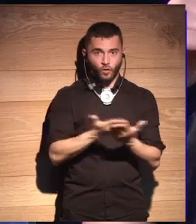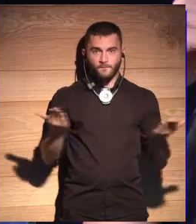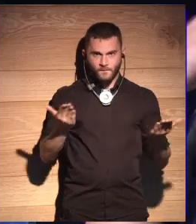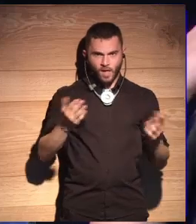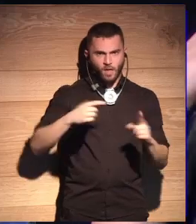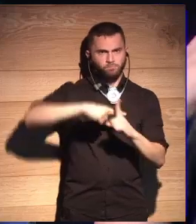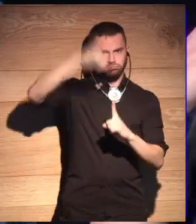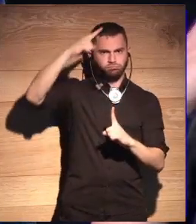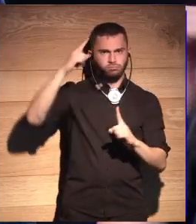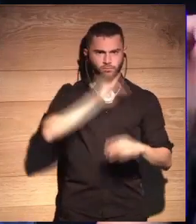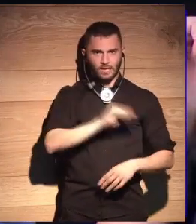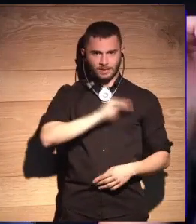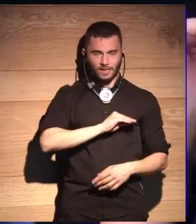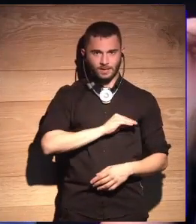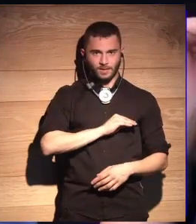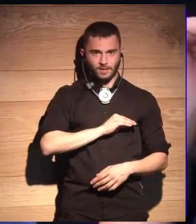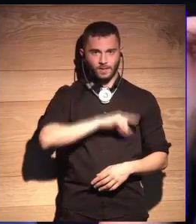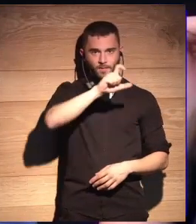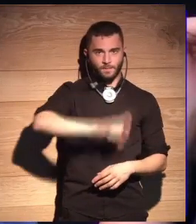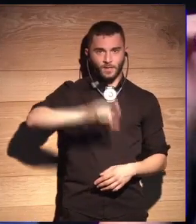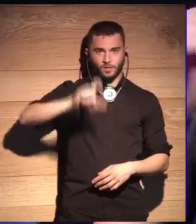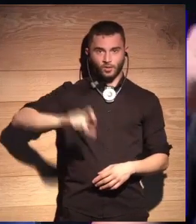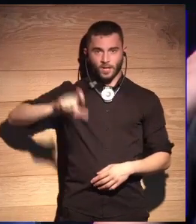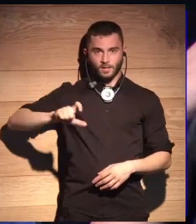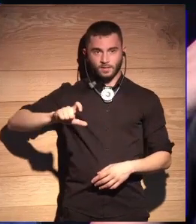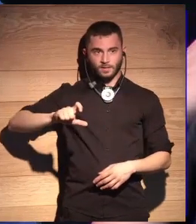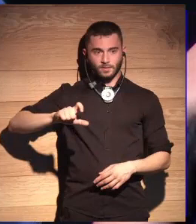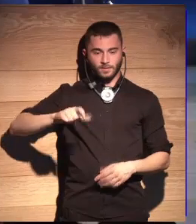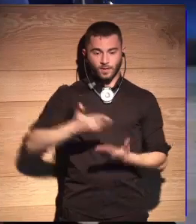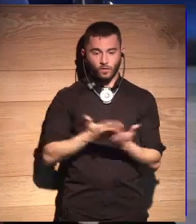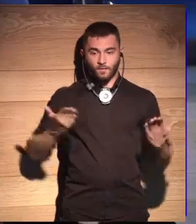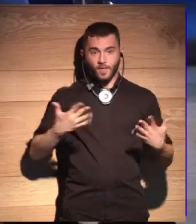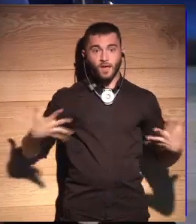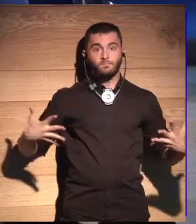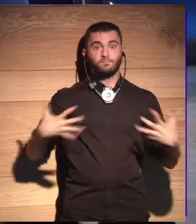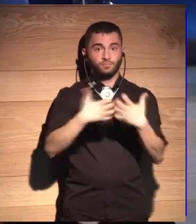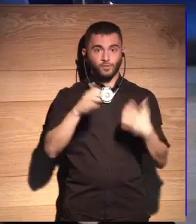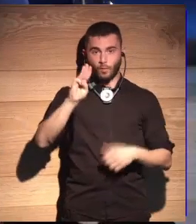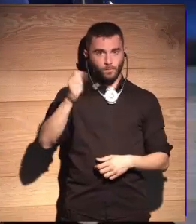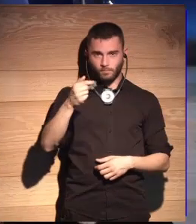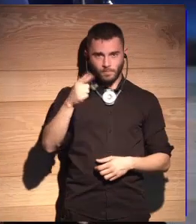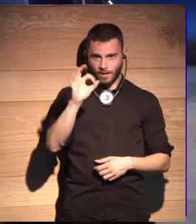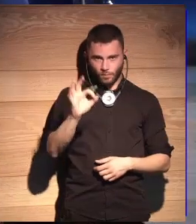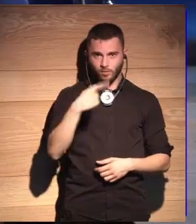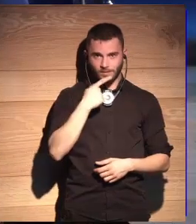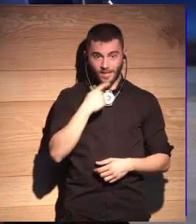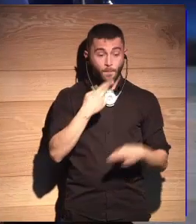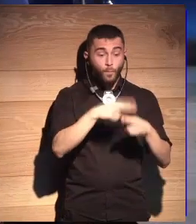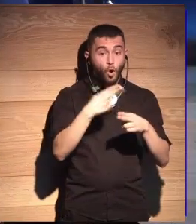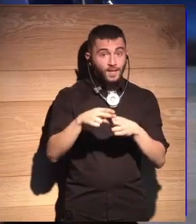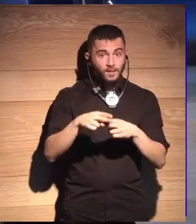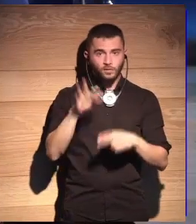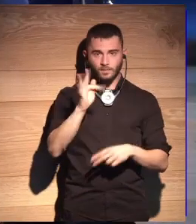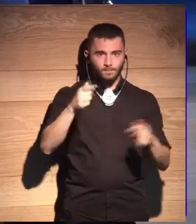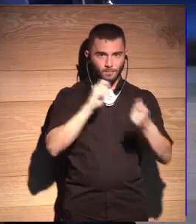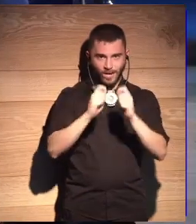Where people have suffered a complete collapse of trust is, as Pablo was talking about, the politicians and the journalists, the people who are in some ways